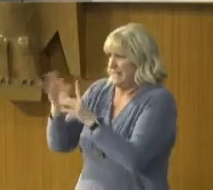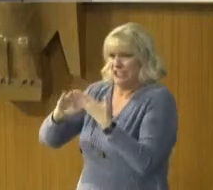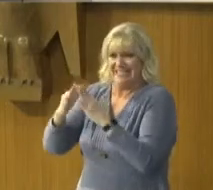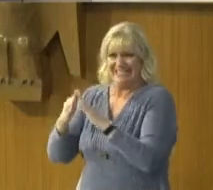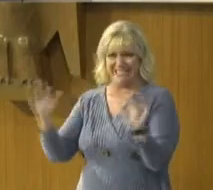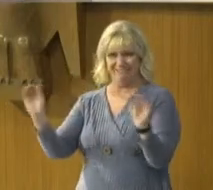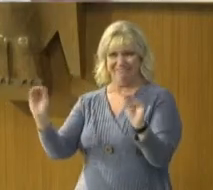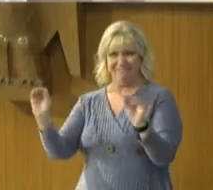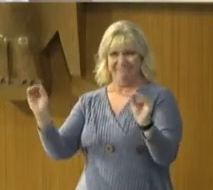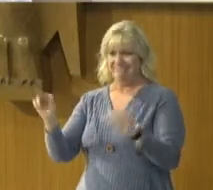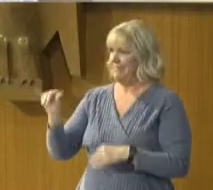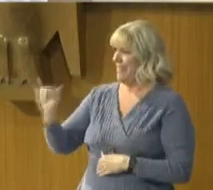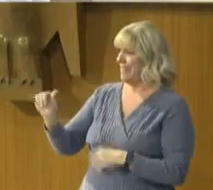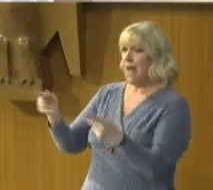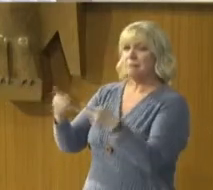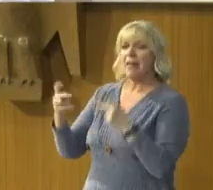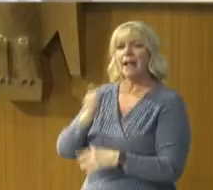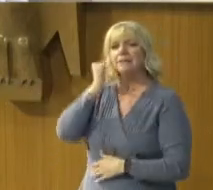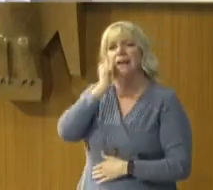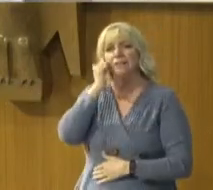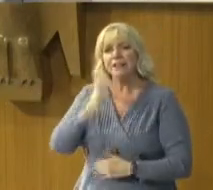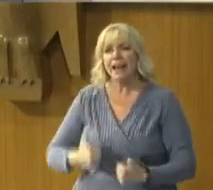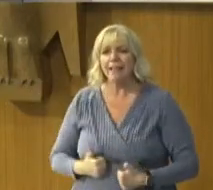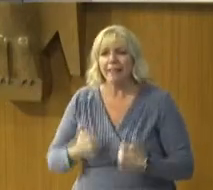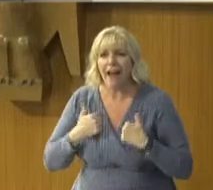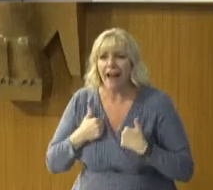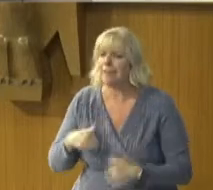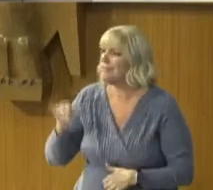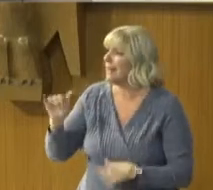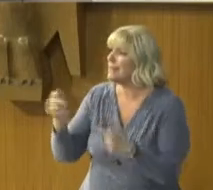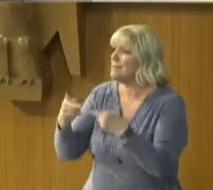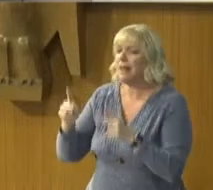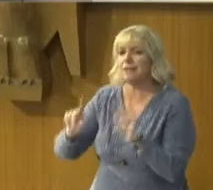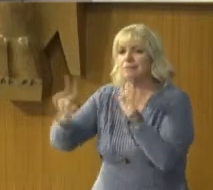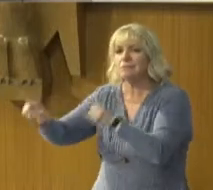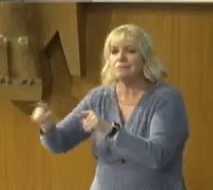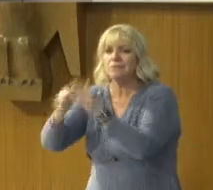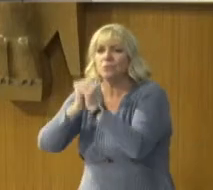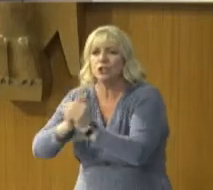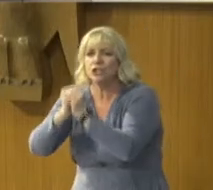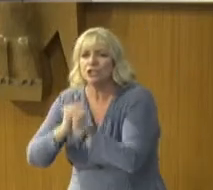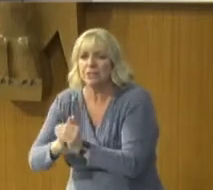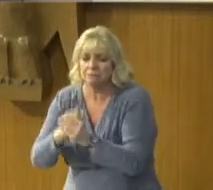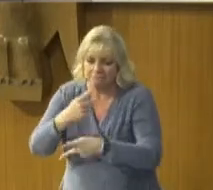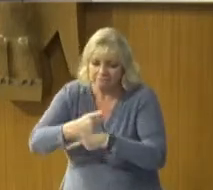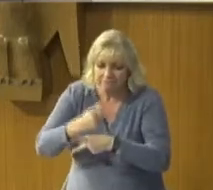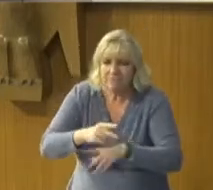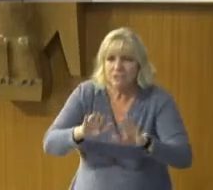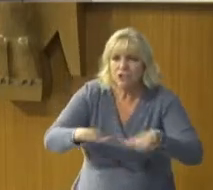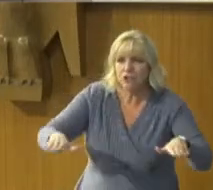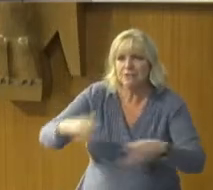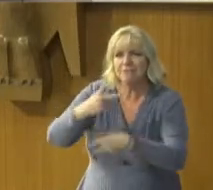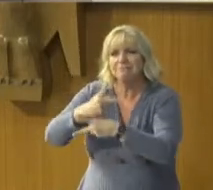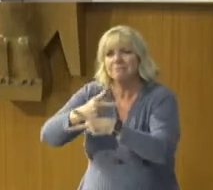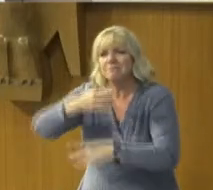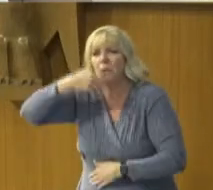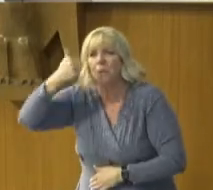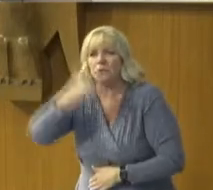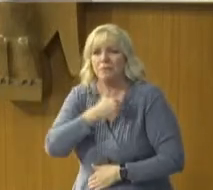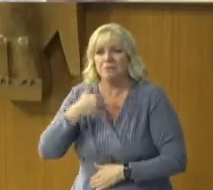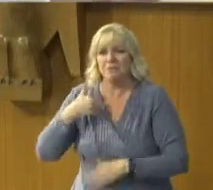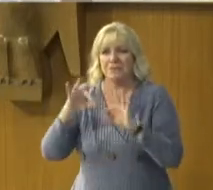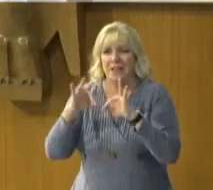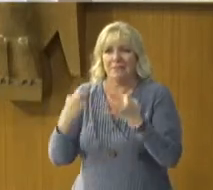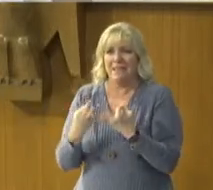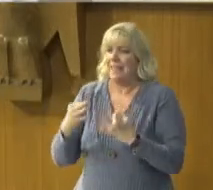the place of daily routines. It was where they worshiped. It's where they cared for their children and elderly family members.